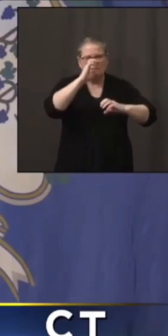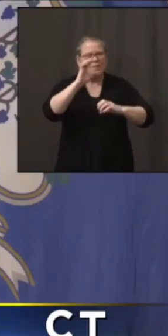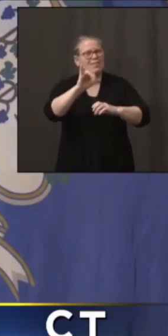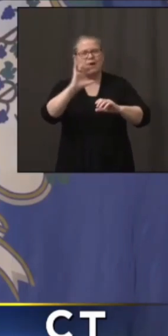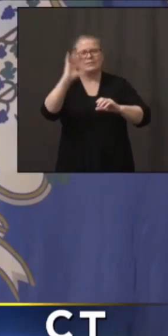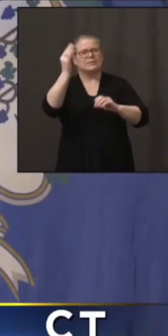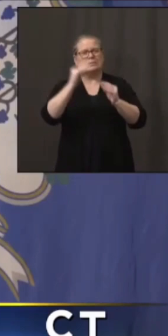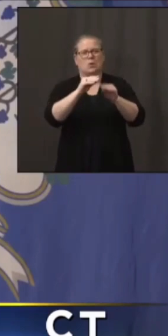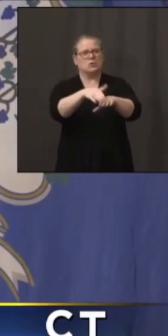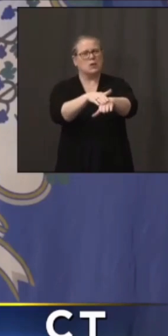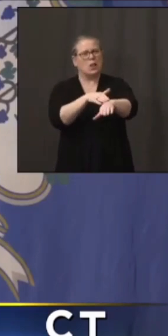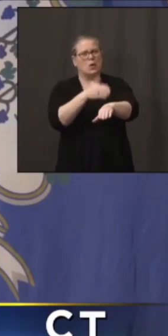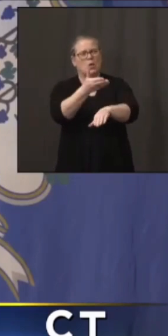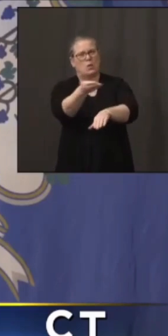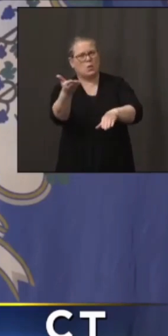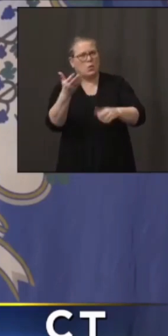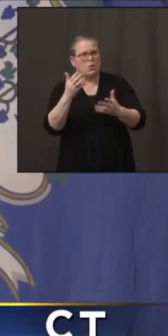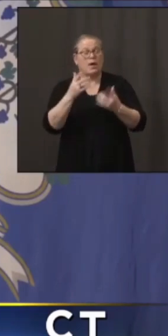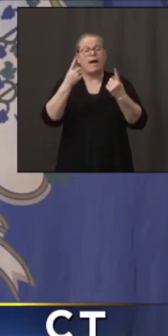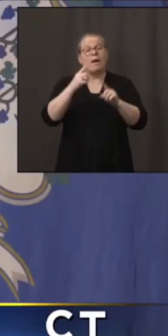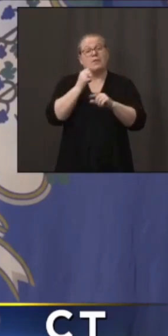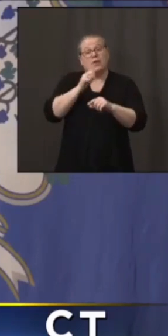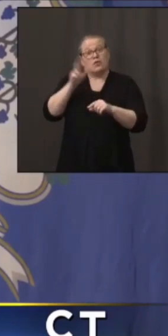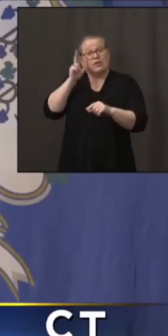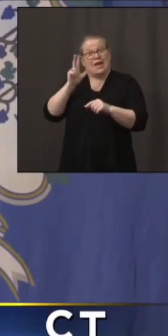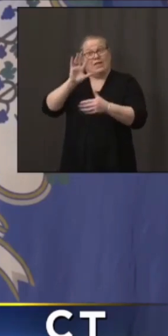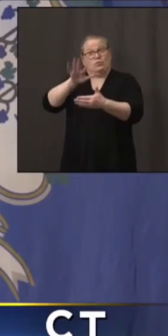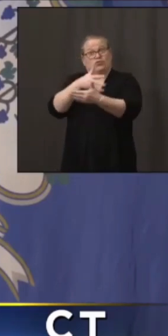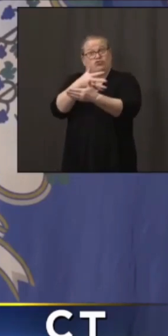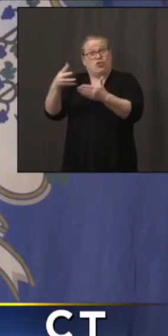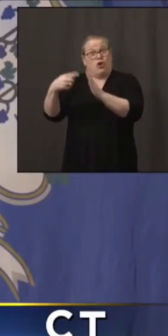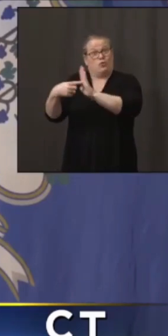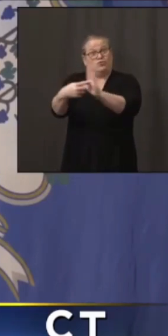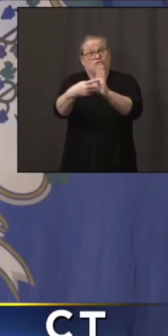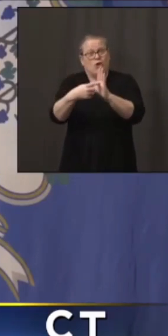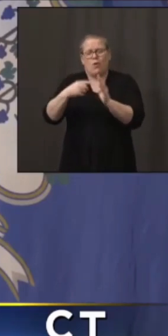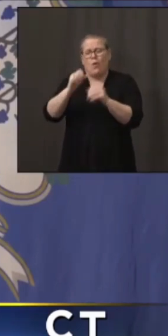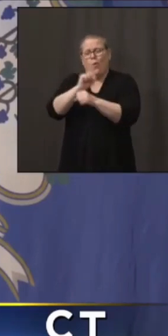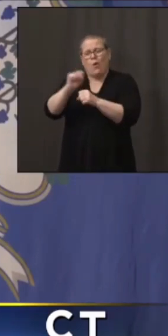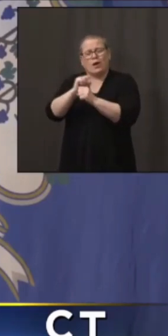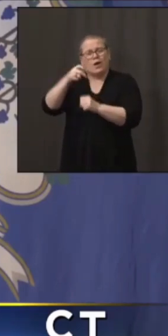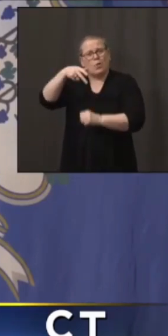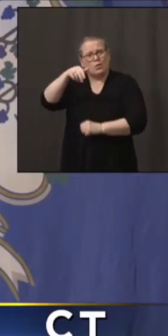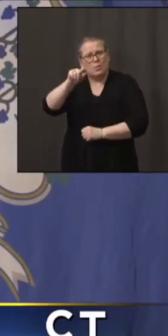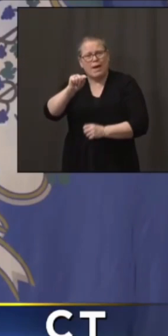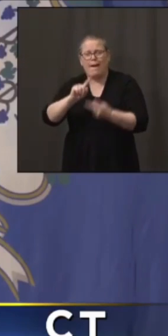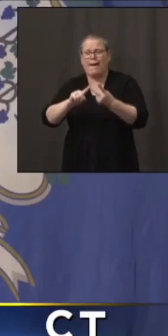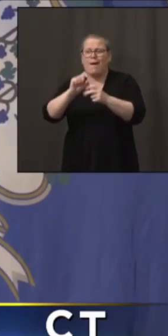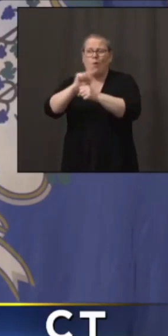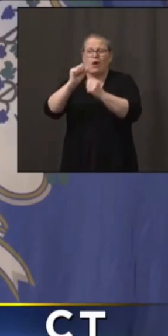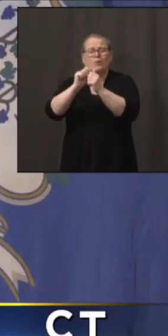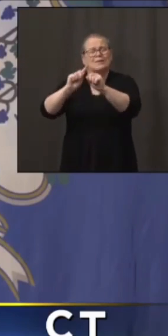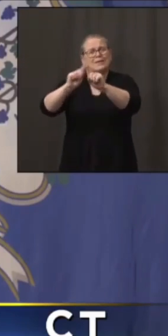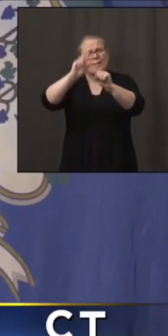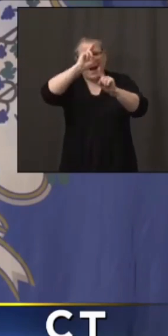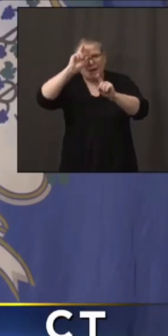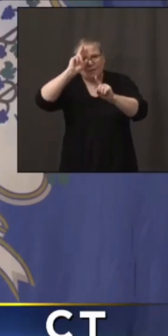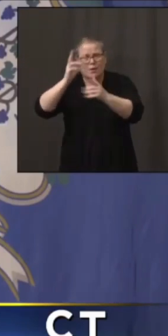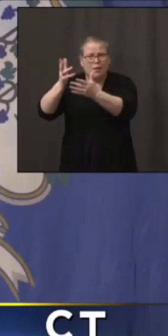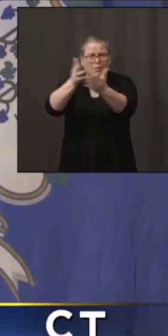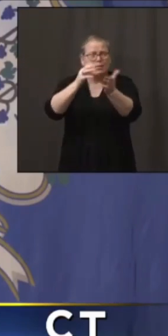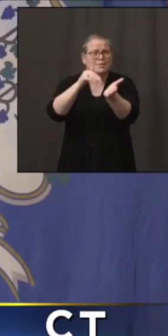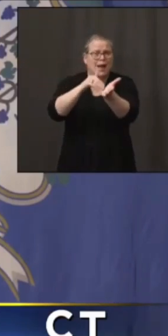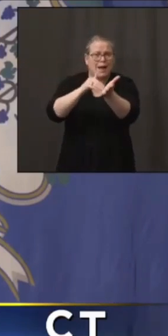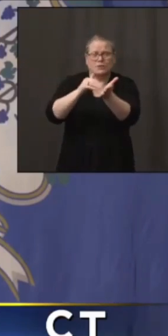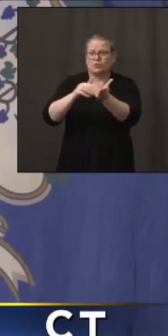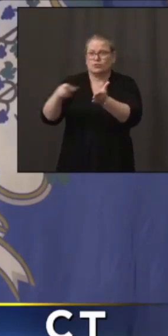a chart, the other day just saying, I think working with Pat Charmel, working with our healthcare providers, trusting them to make the